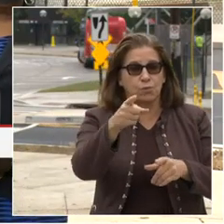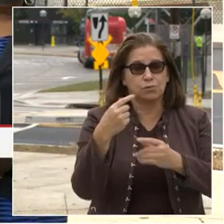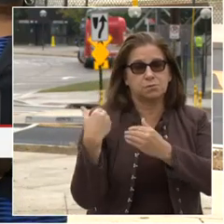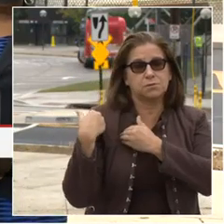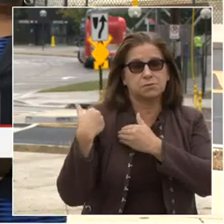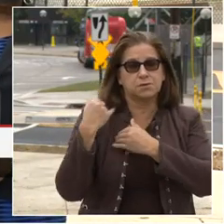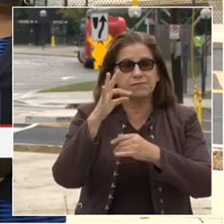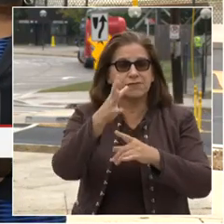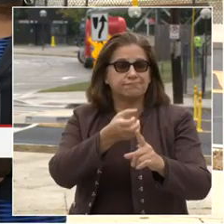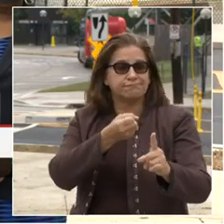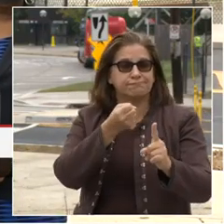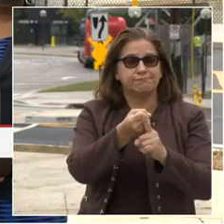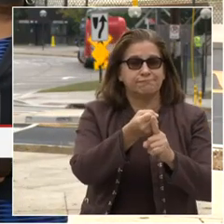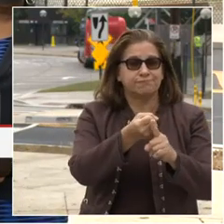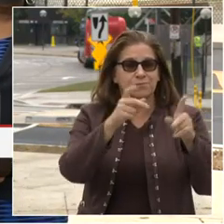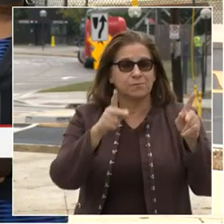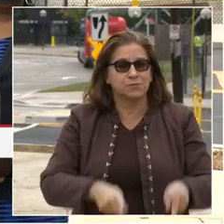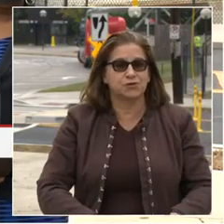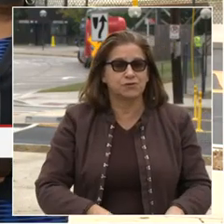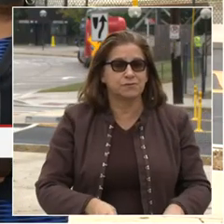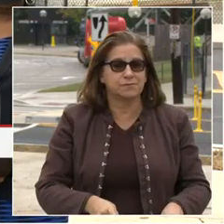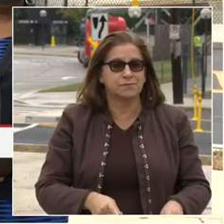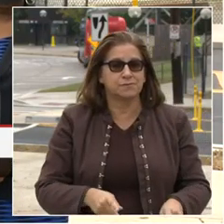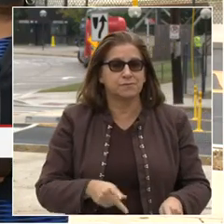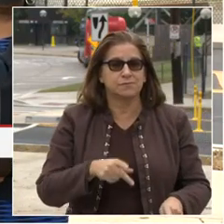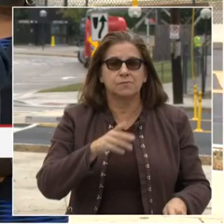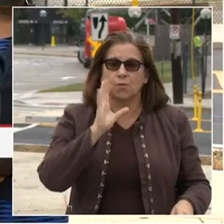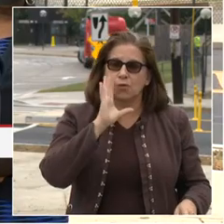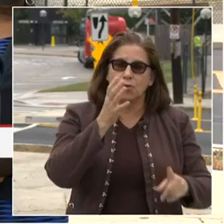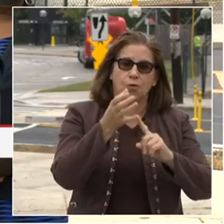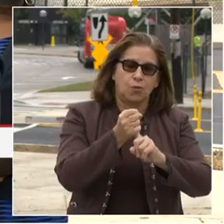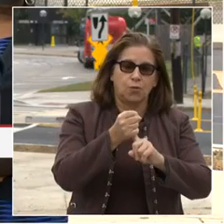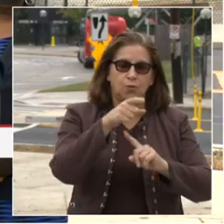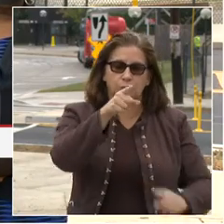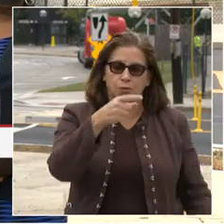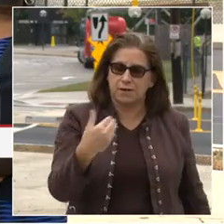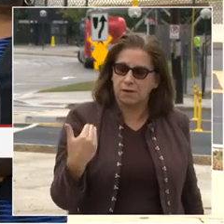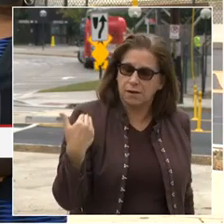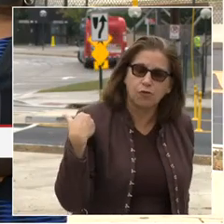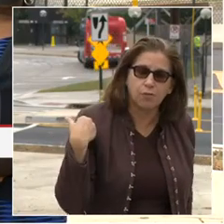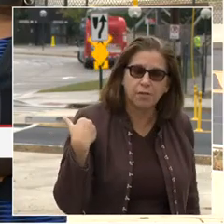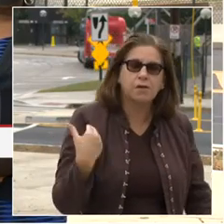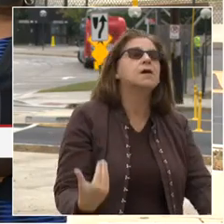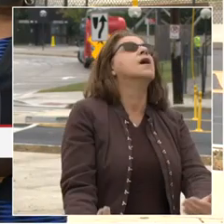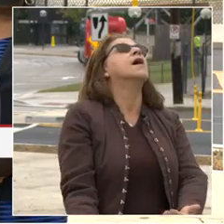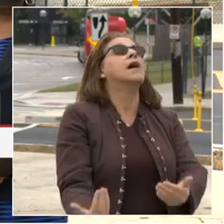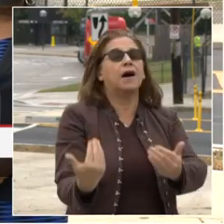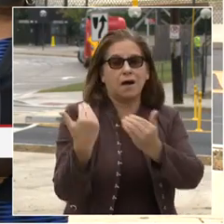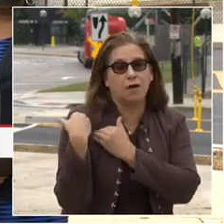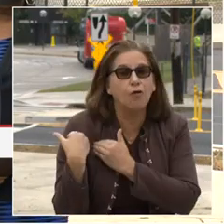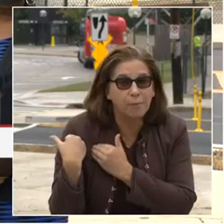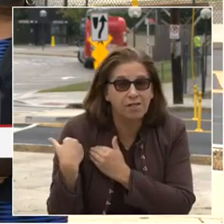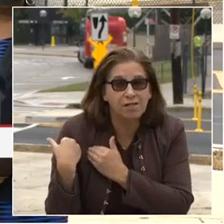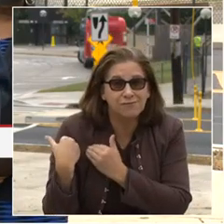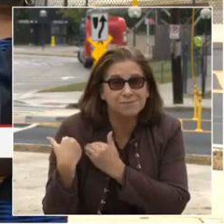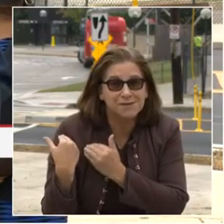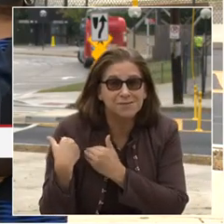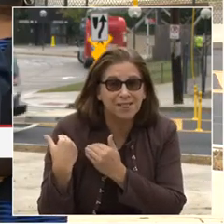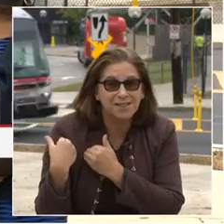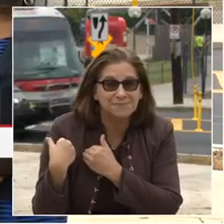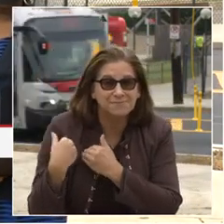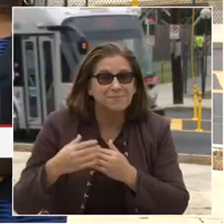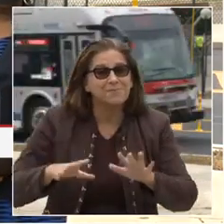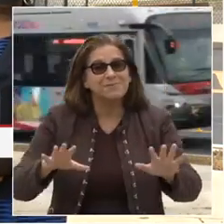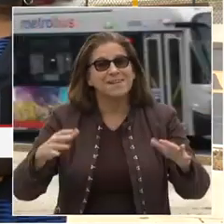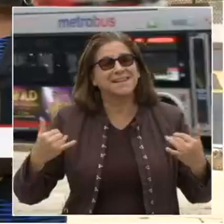driving to hold them accountable. But the other part of this conversation is how we change our infrastructure to make